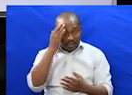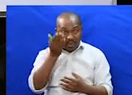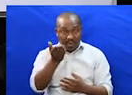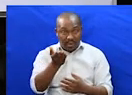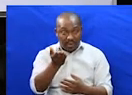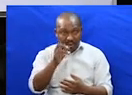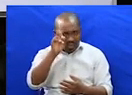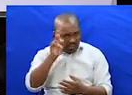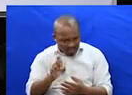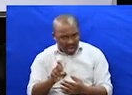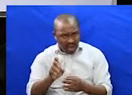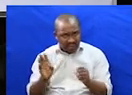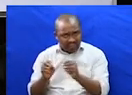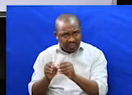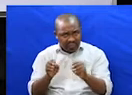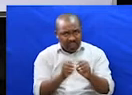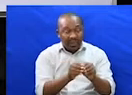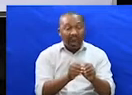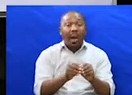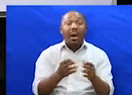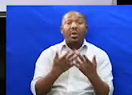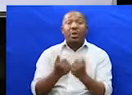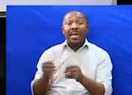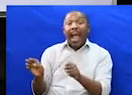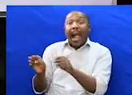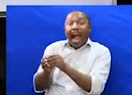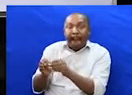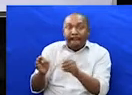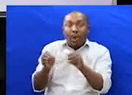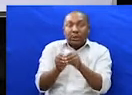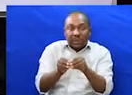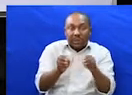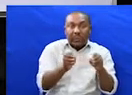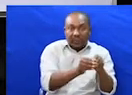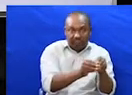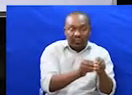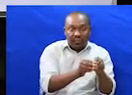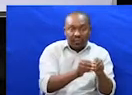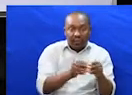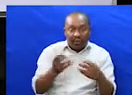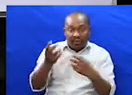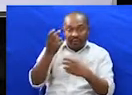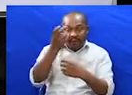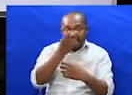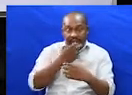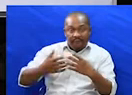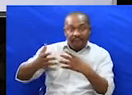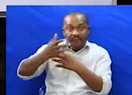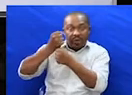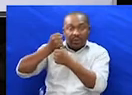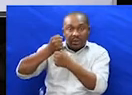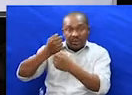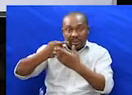It's because they are compounds which are found in the nucleus of